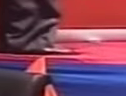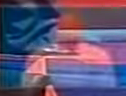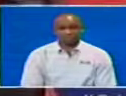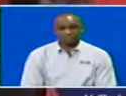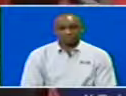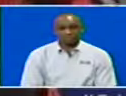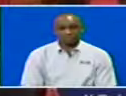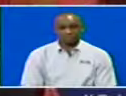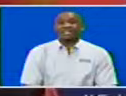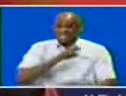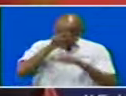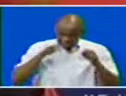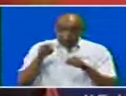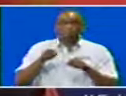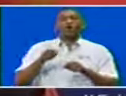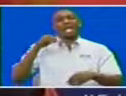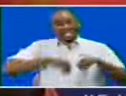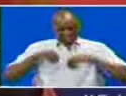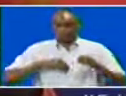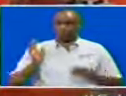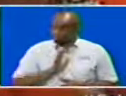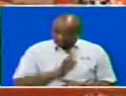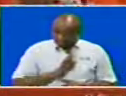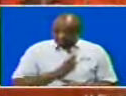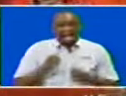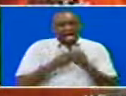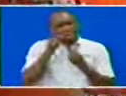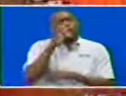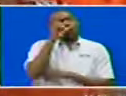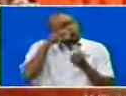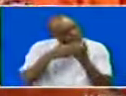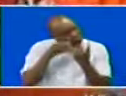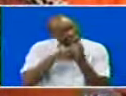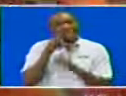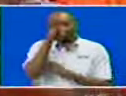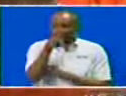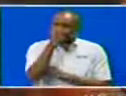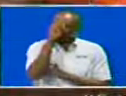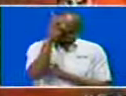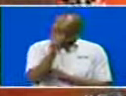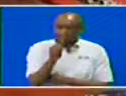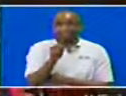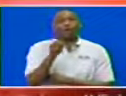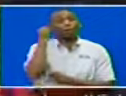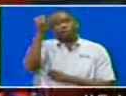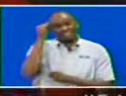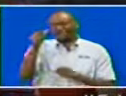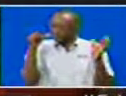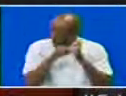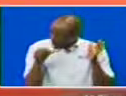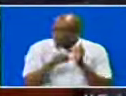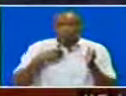National Elections Board. It has been the Orange Party's biggest political nightmare, that